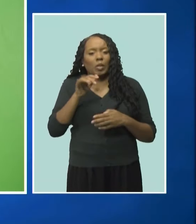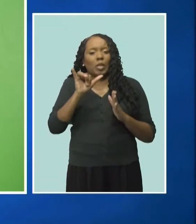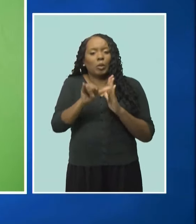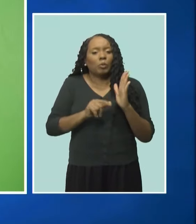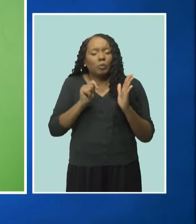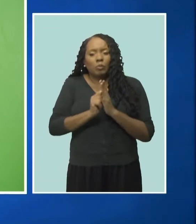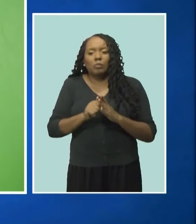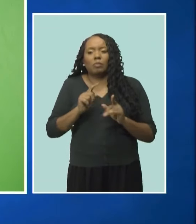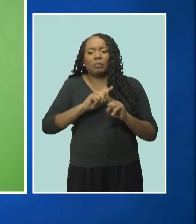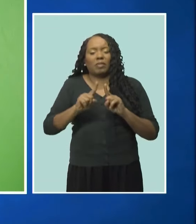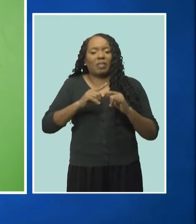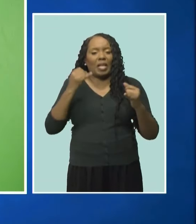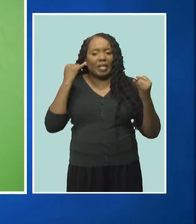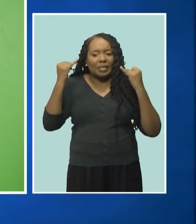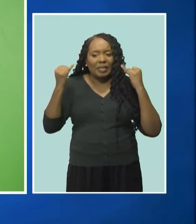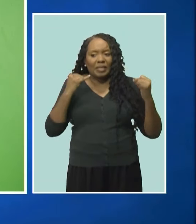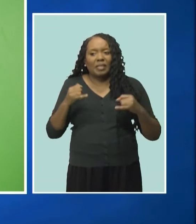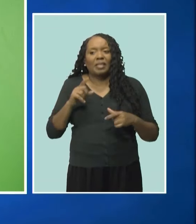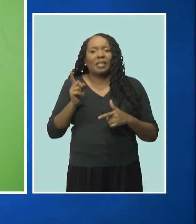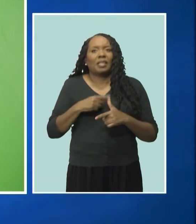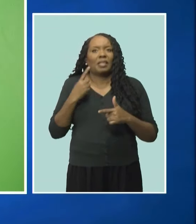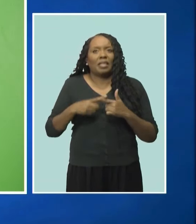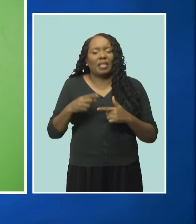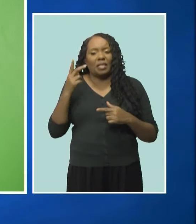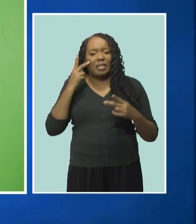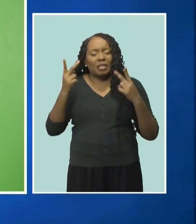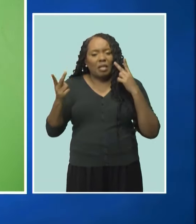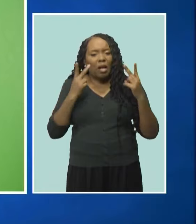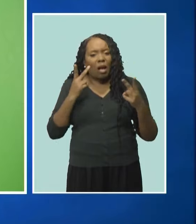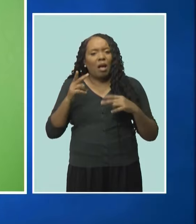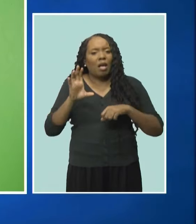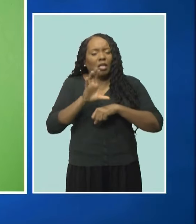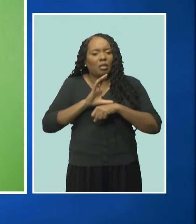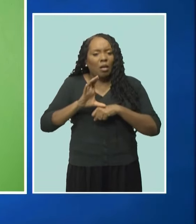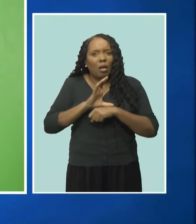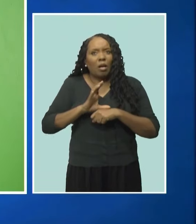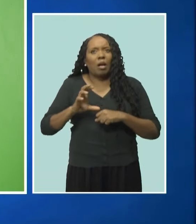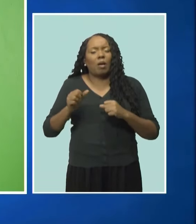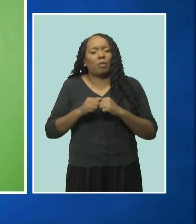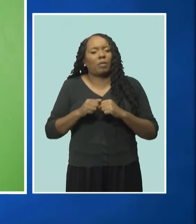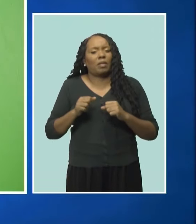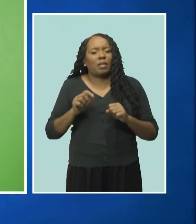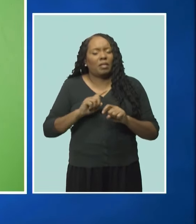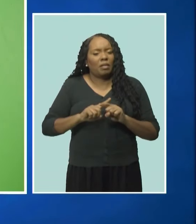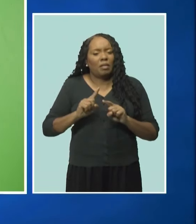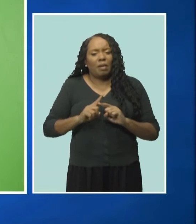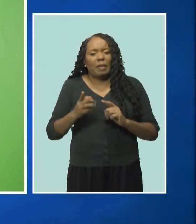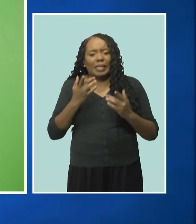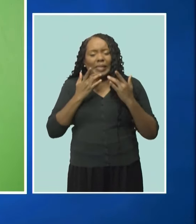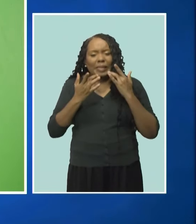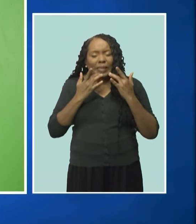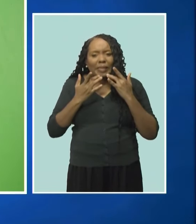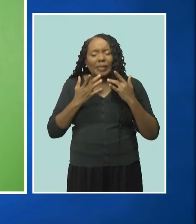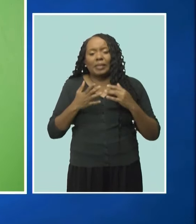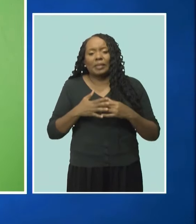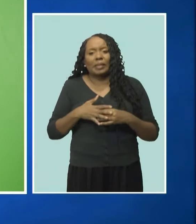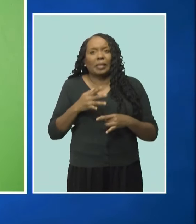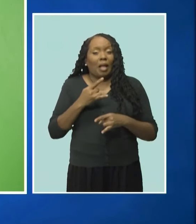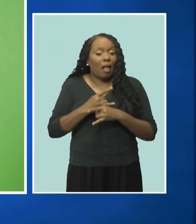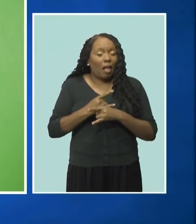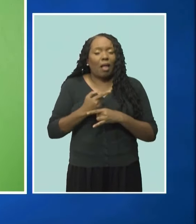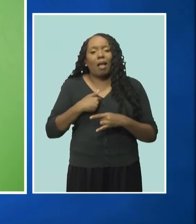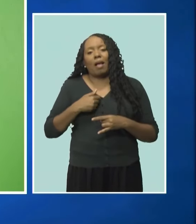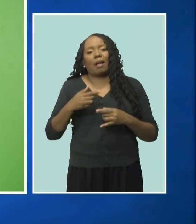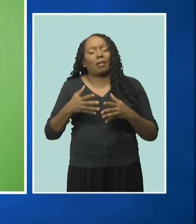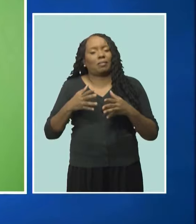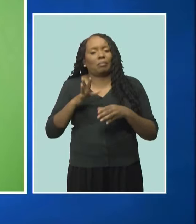And then I saw this boozy chocolate idea that actually caught my eyes, and I decided to invest